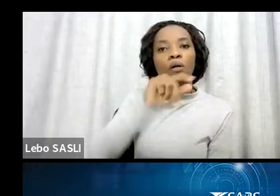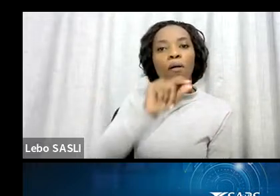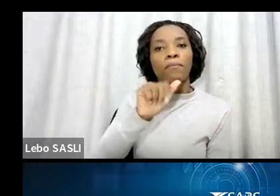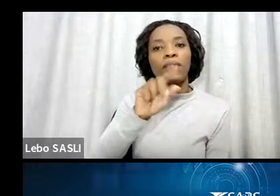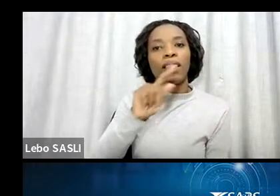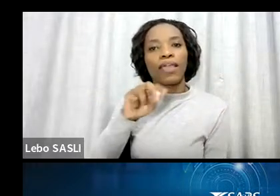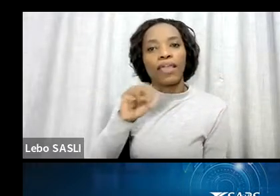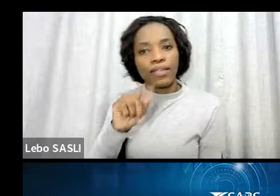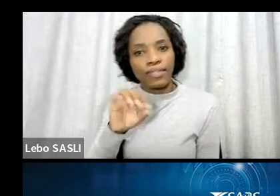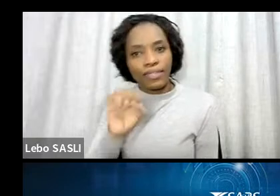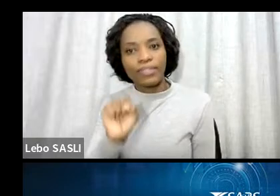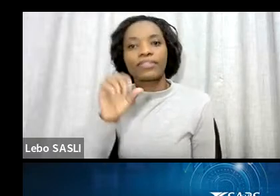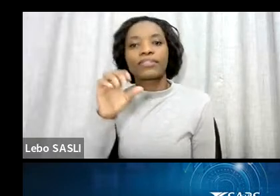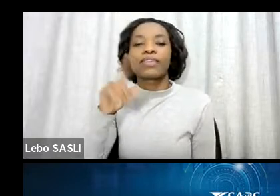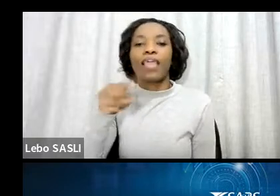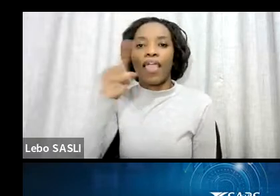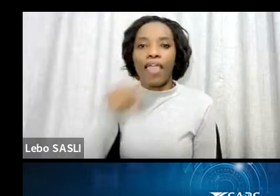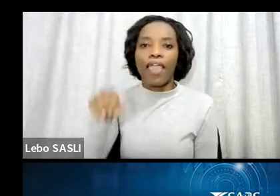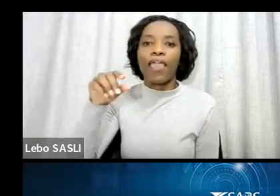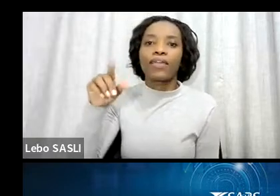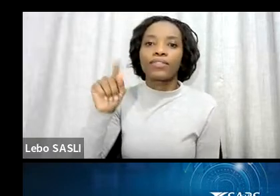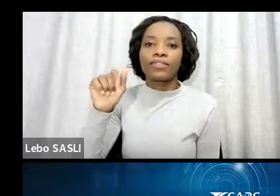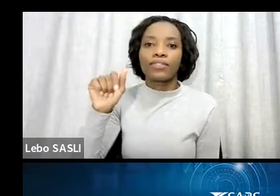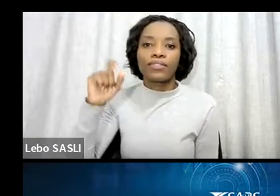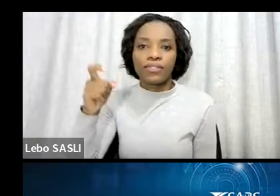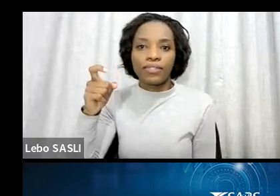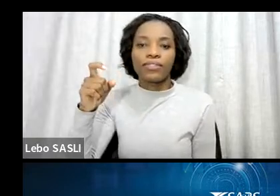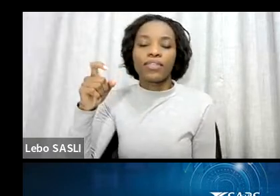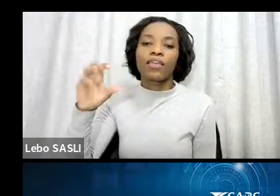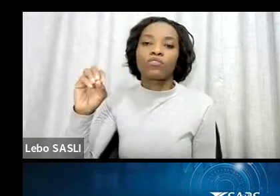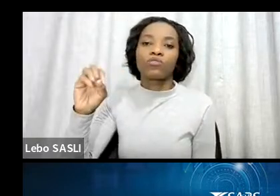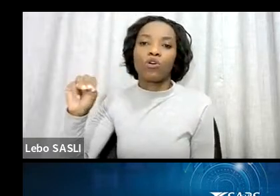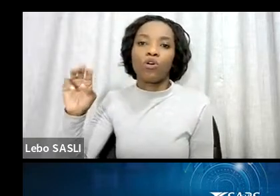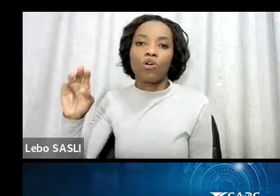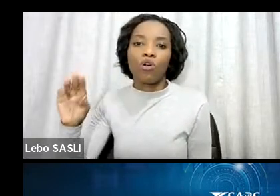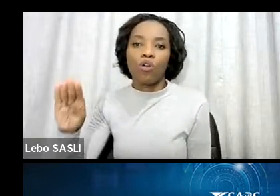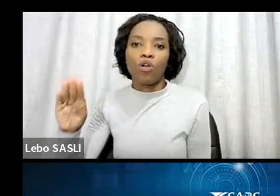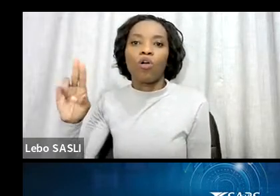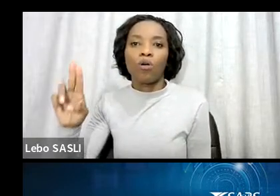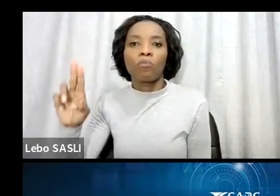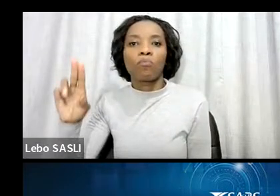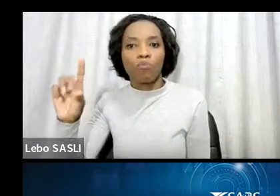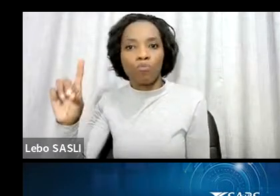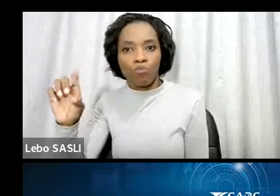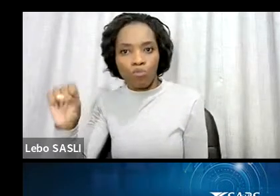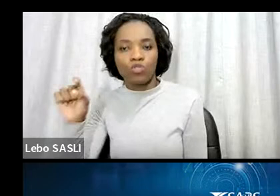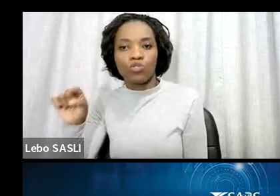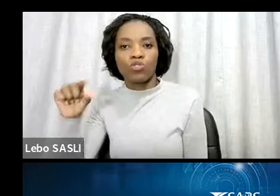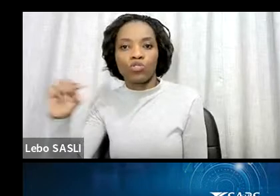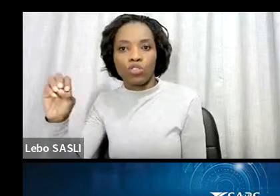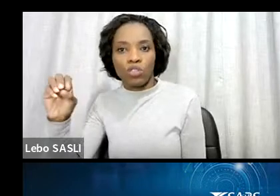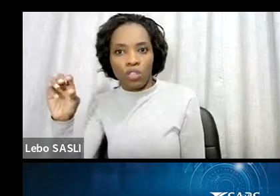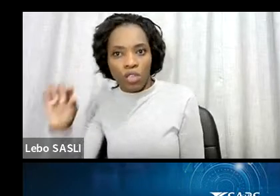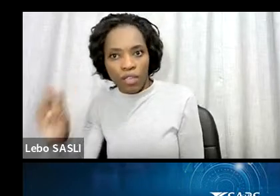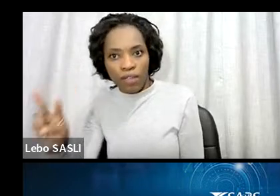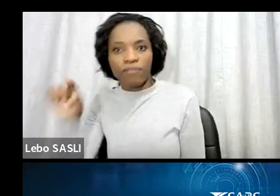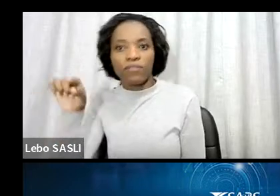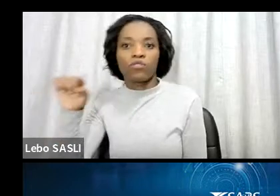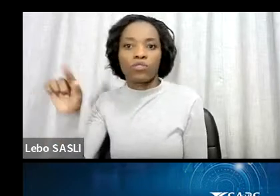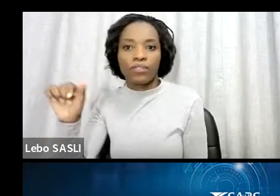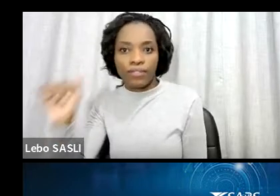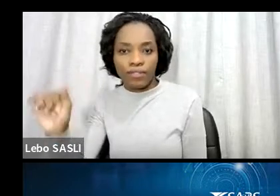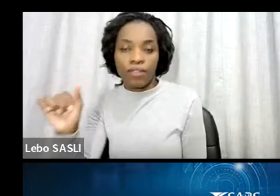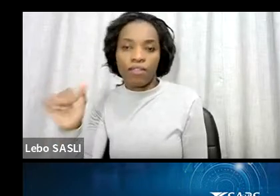complaints@taxombud.gov.za. Thank you, Gumani. I hope that adequately addresses the question. Thank you very